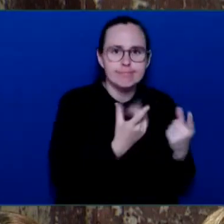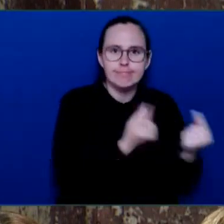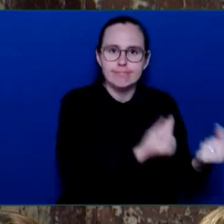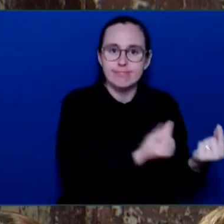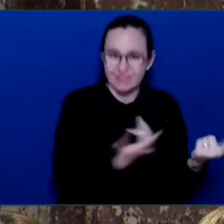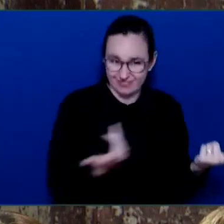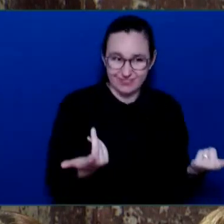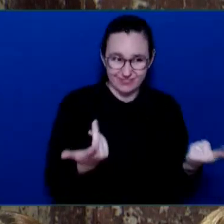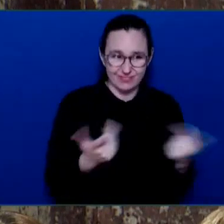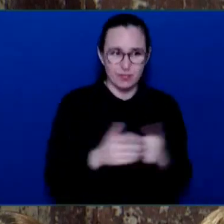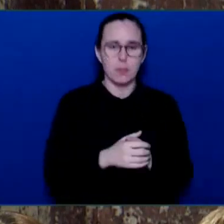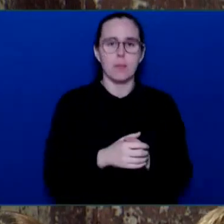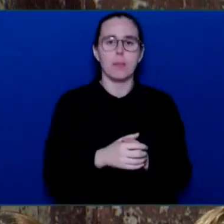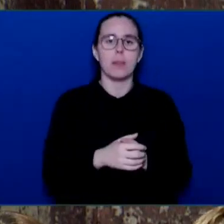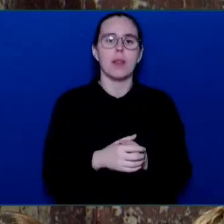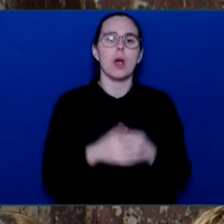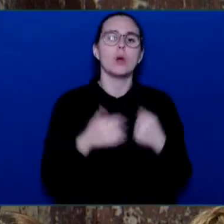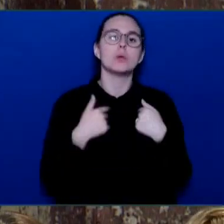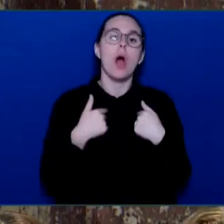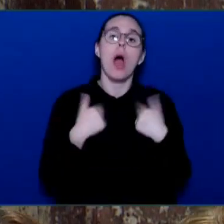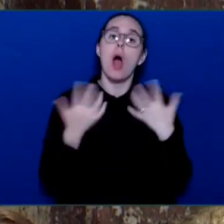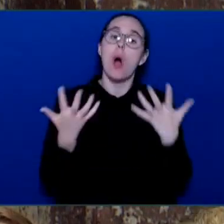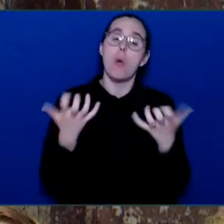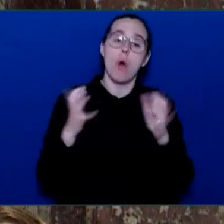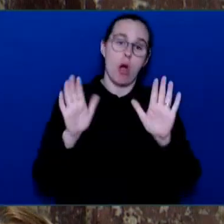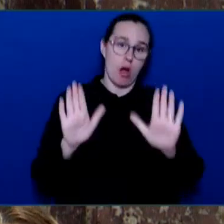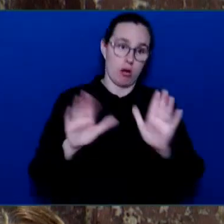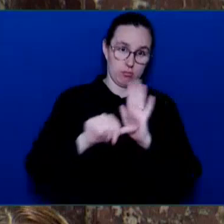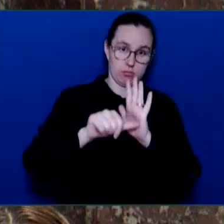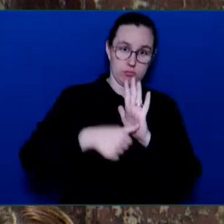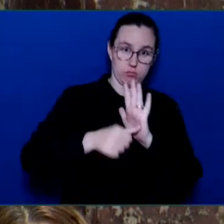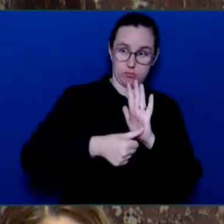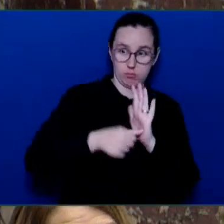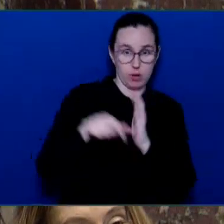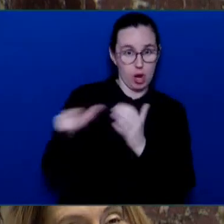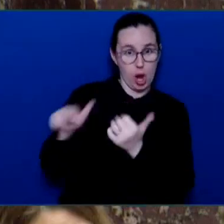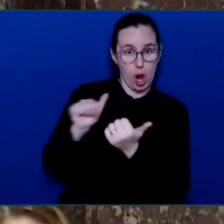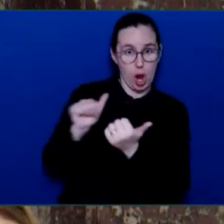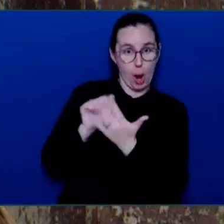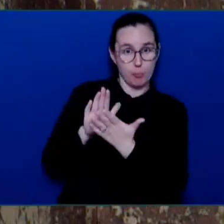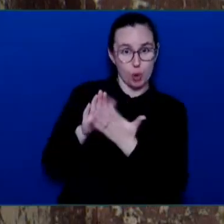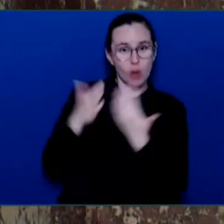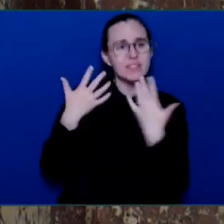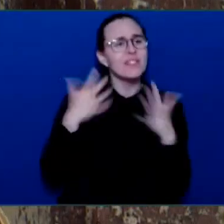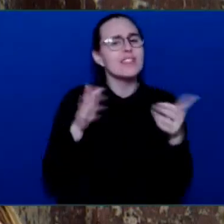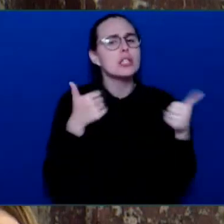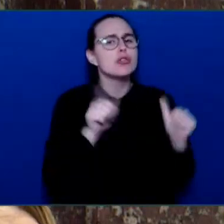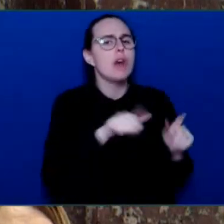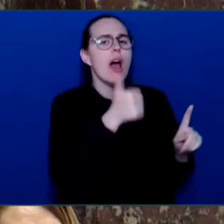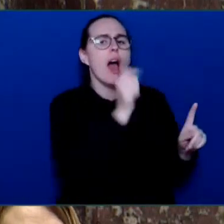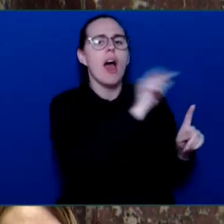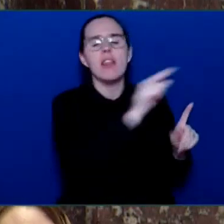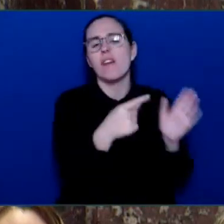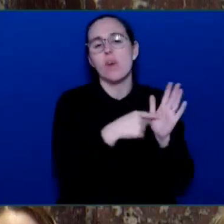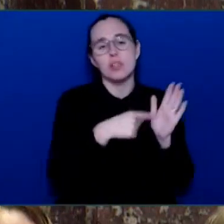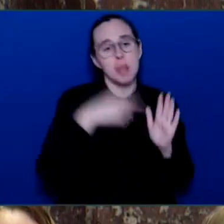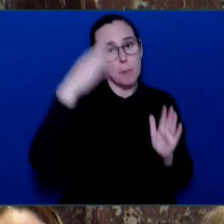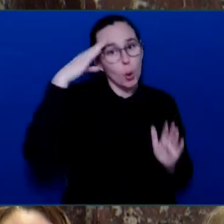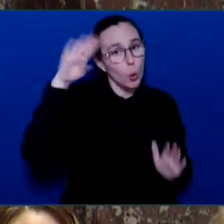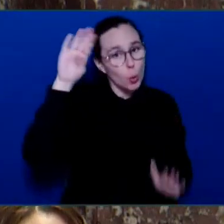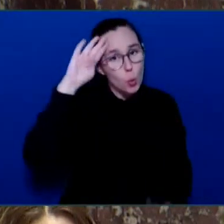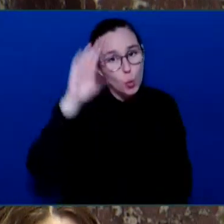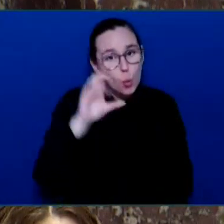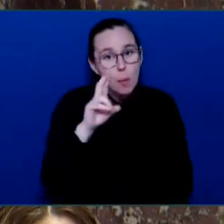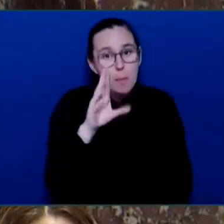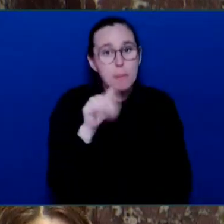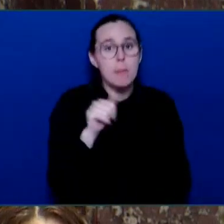jurisdictions. Cuba, Venezuela, Argentina, North Korea, and even the old Soviet Union took this